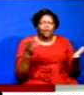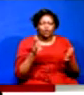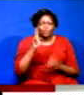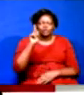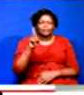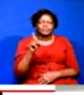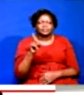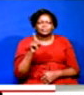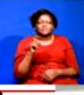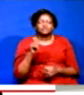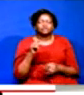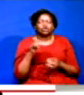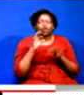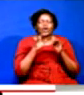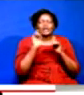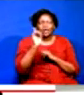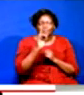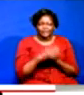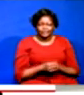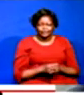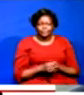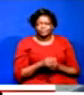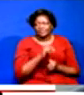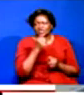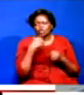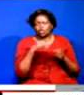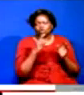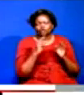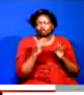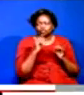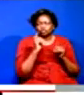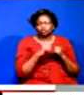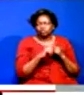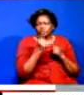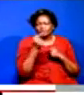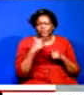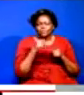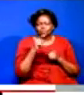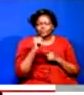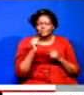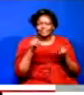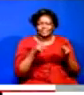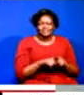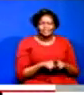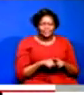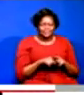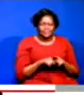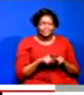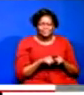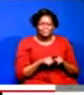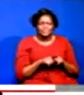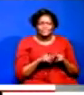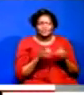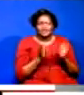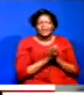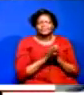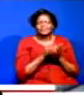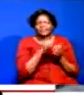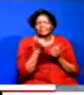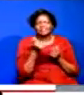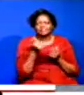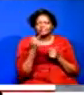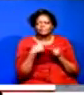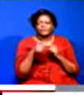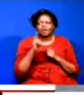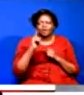Boxing Hall in Nairobi. George Wangai lost to Fred Nyutu from Transoya in the same weight category. Lee Njorohio of Nairobi